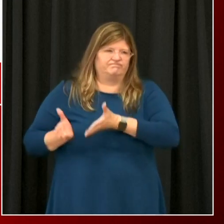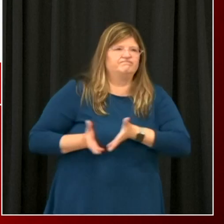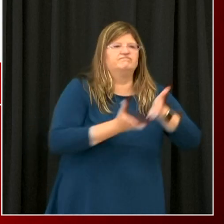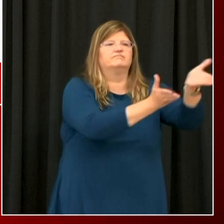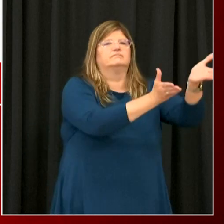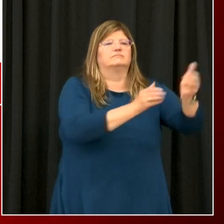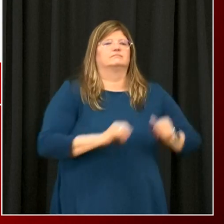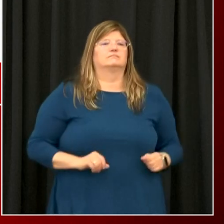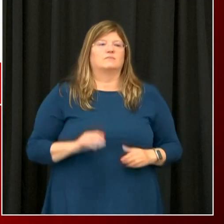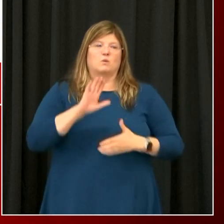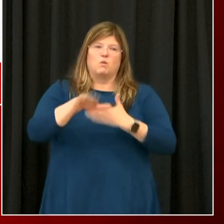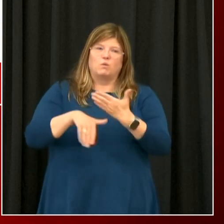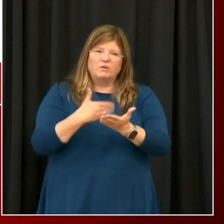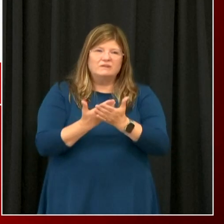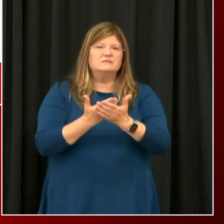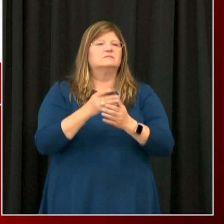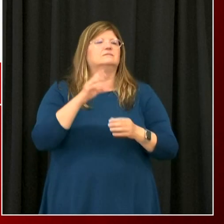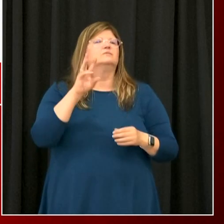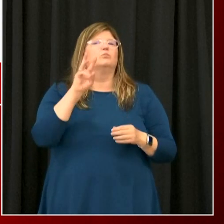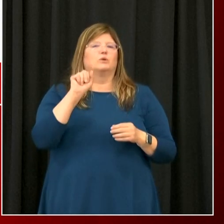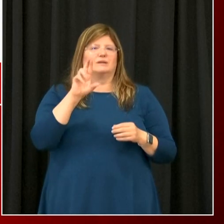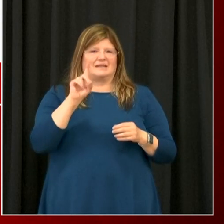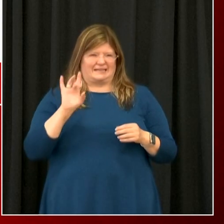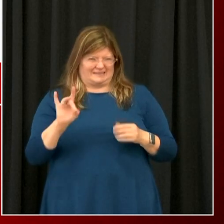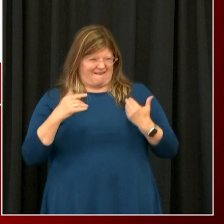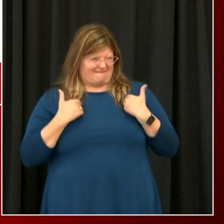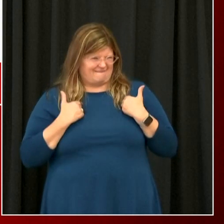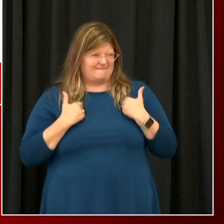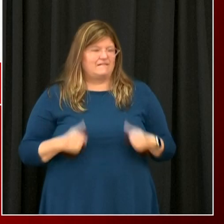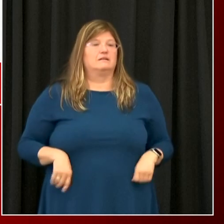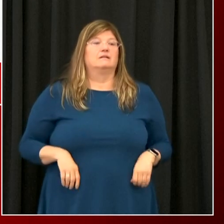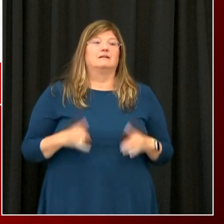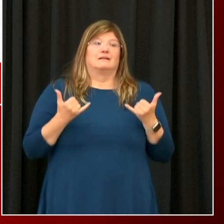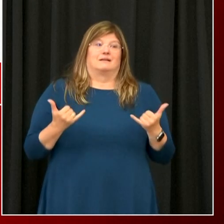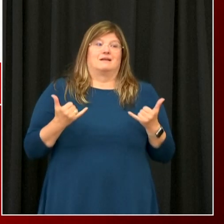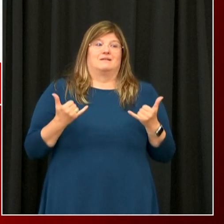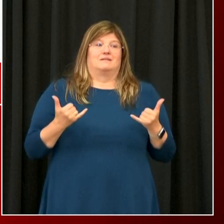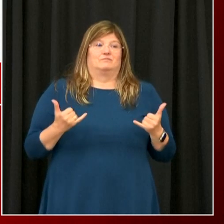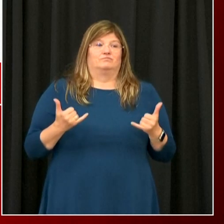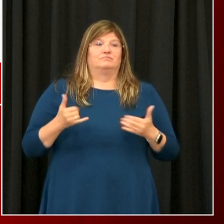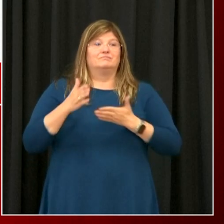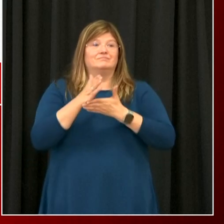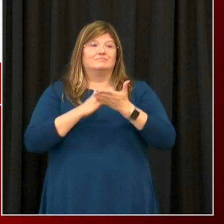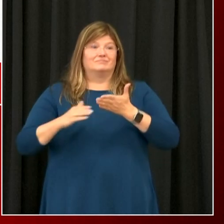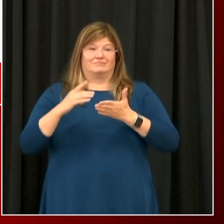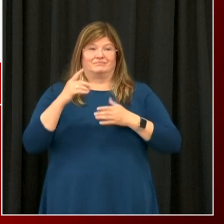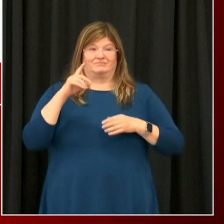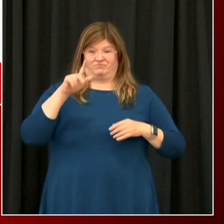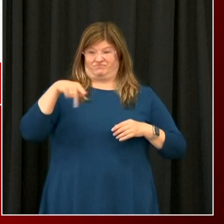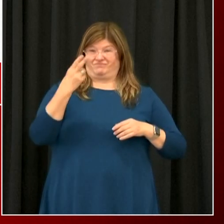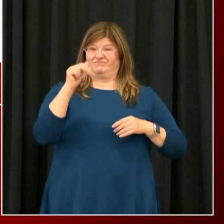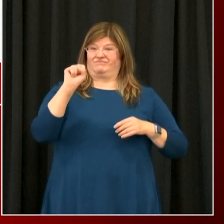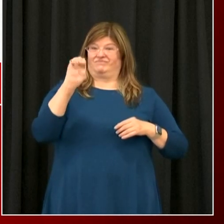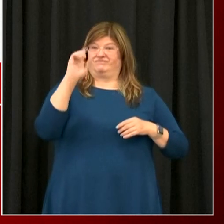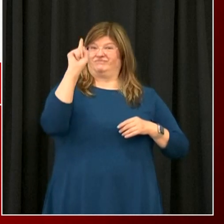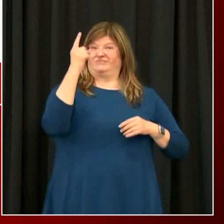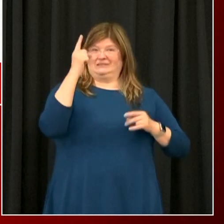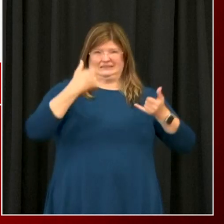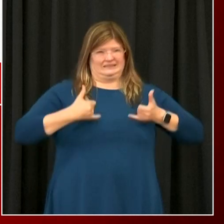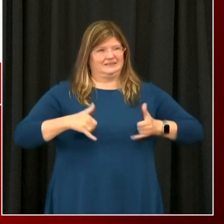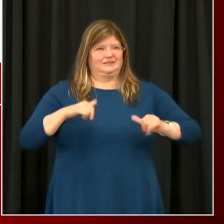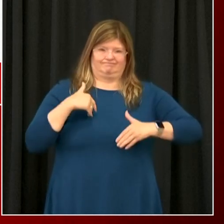of course, 1 week into phase 1, and we have continued to release COVID-19 data each morning.